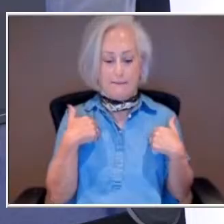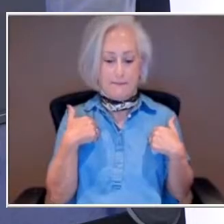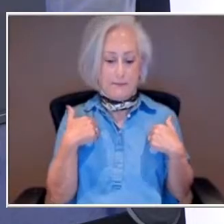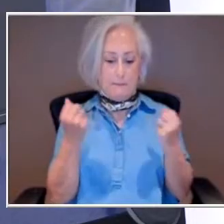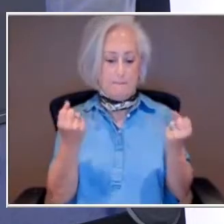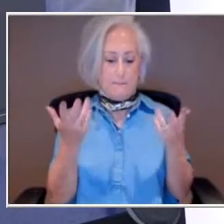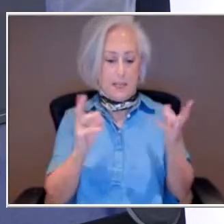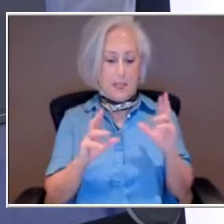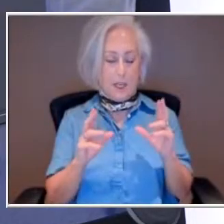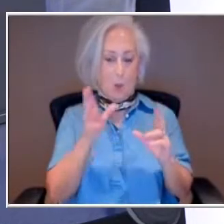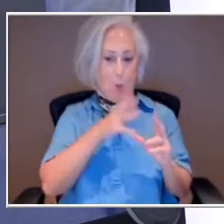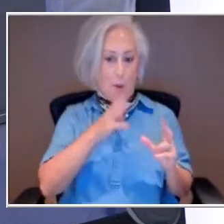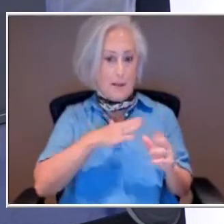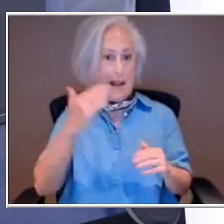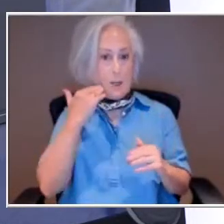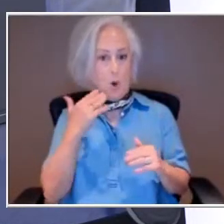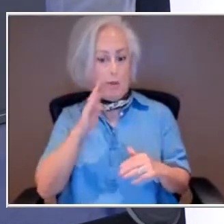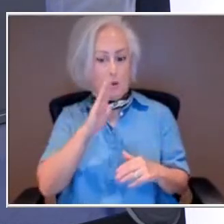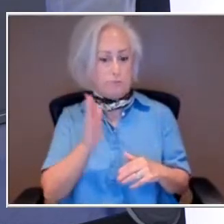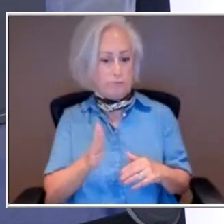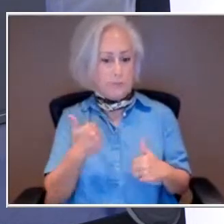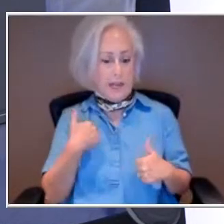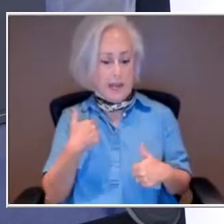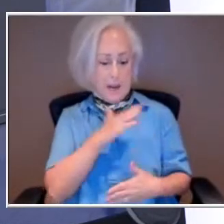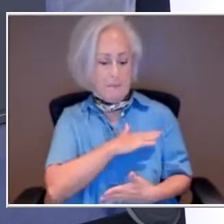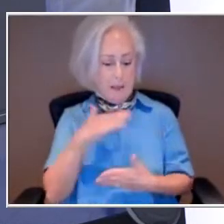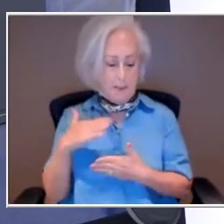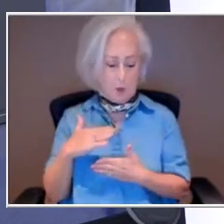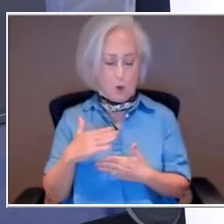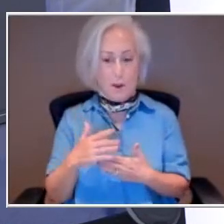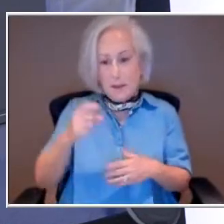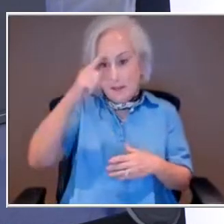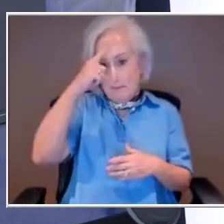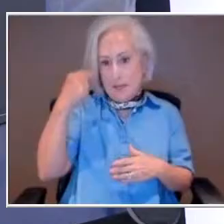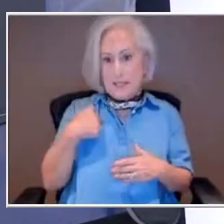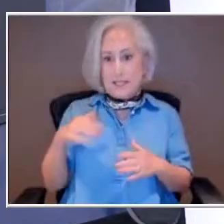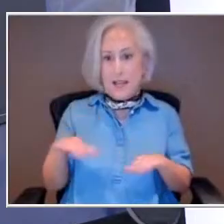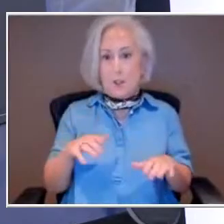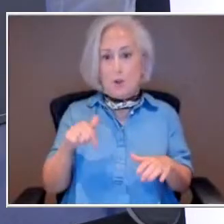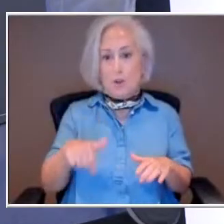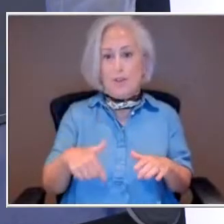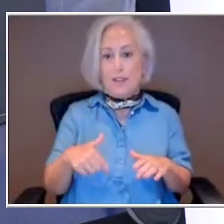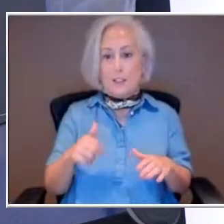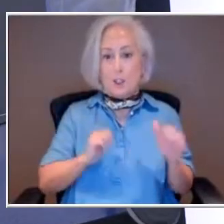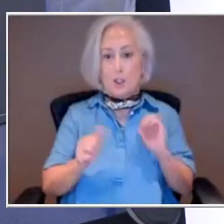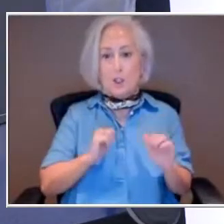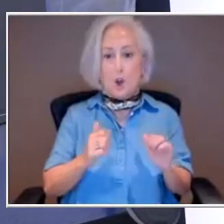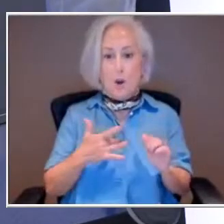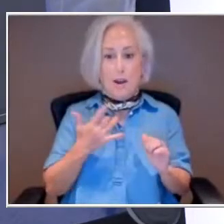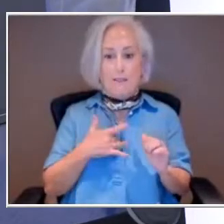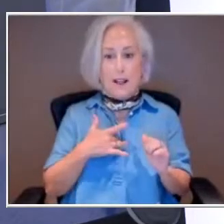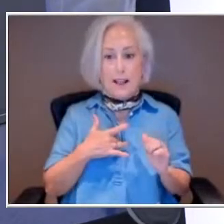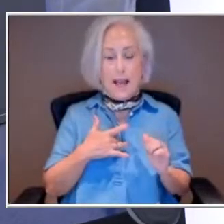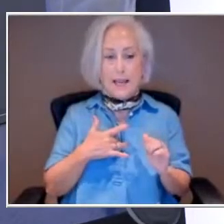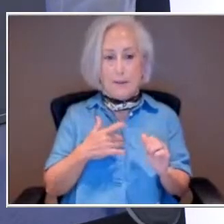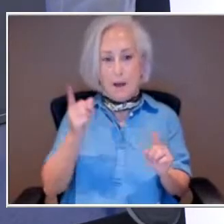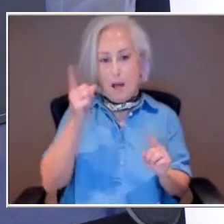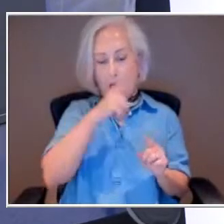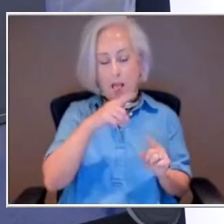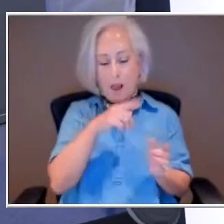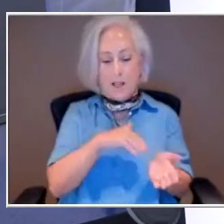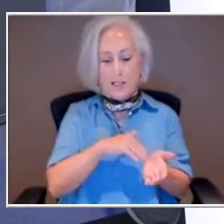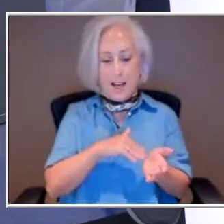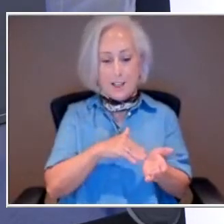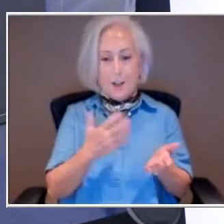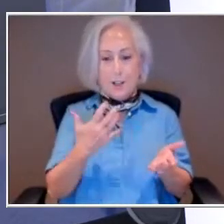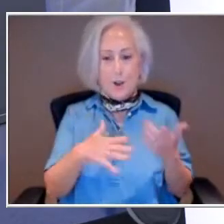so, and now because I do the show, I think I'm somewhat of a, pseudo physician. So I didn't want to be